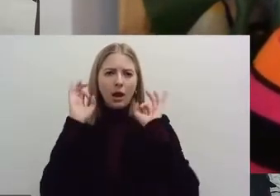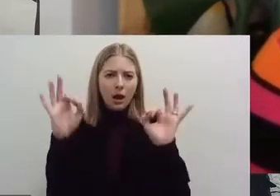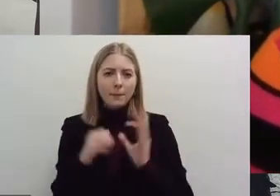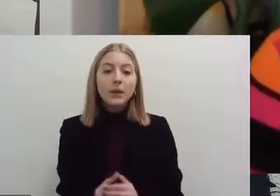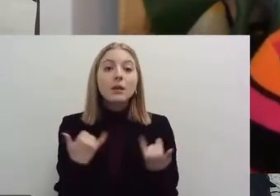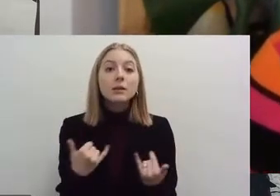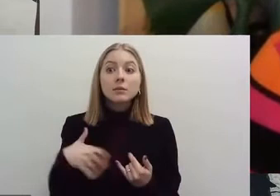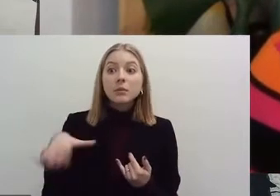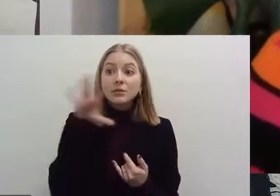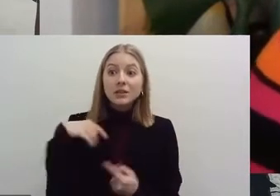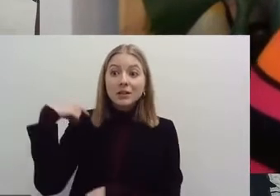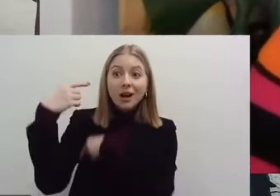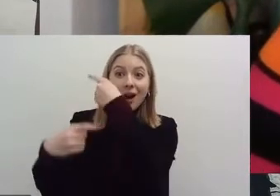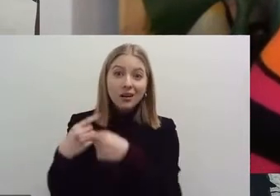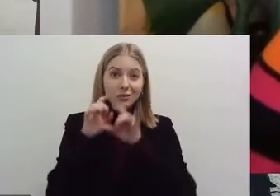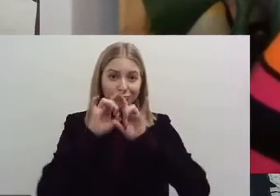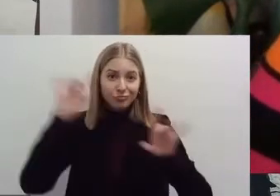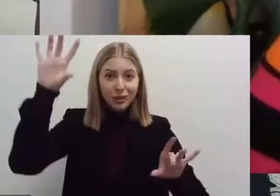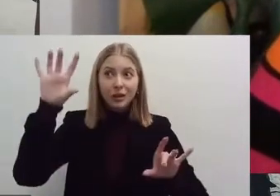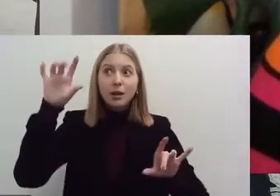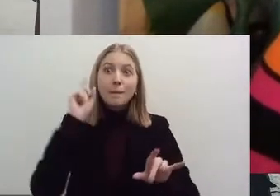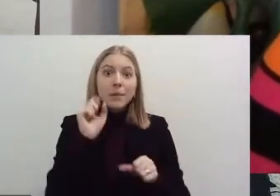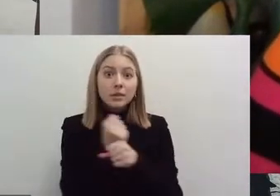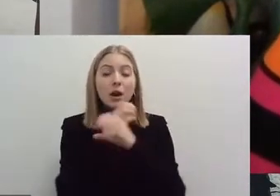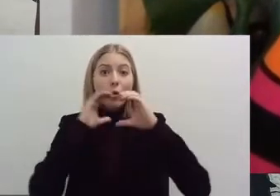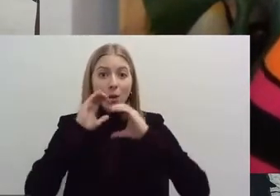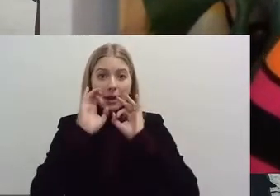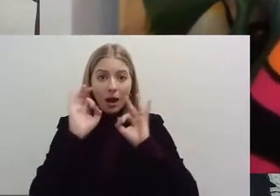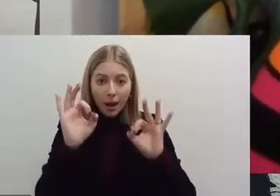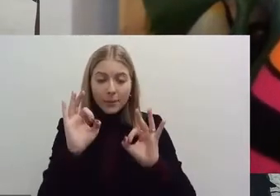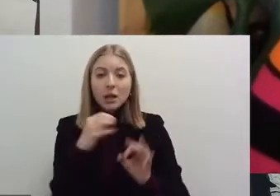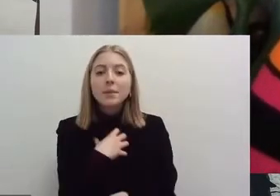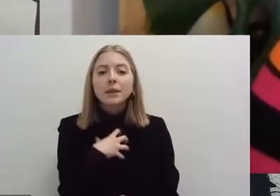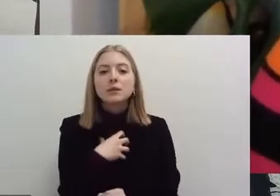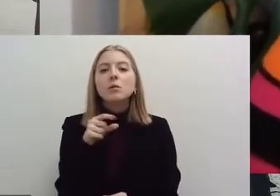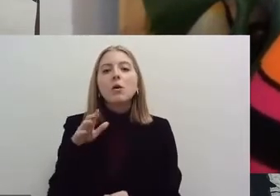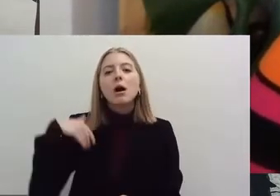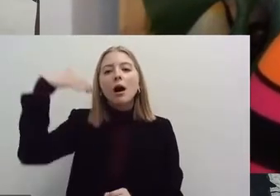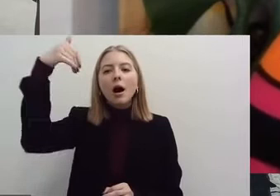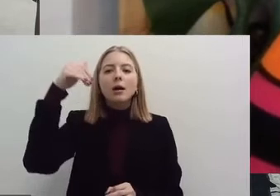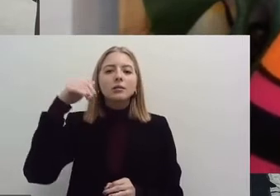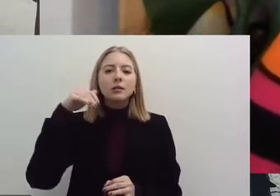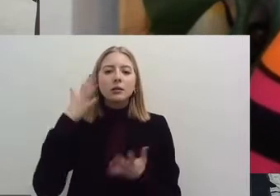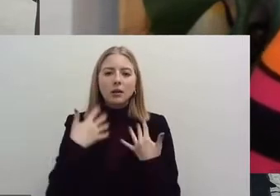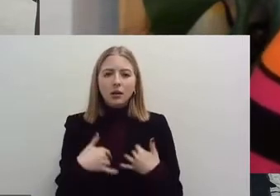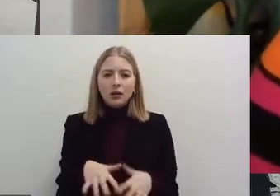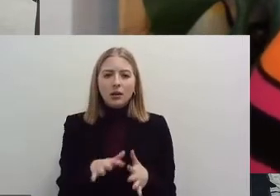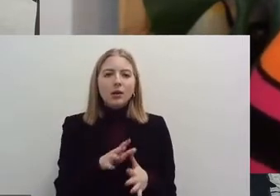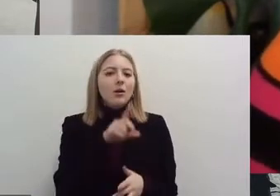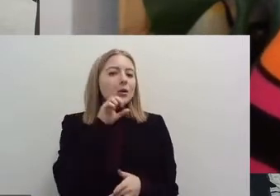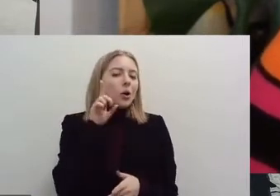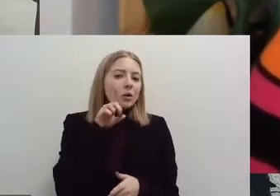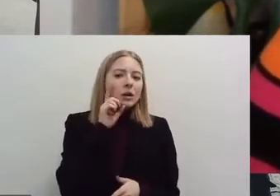and have a more sustainable future. I think we really have to look at how we communicate with each other, both across generations,